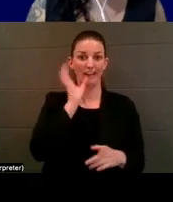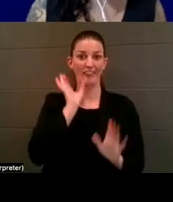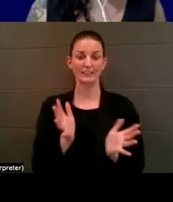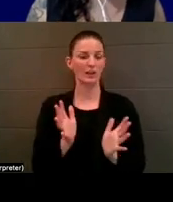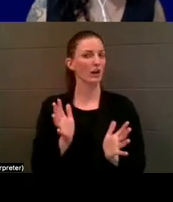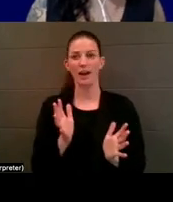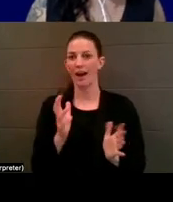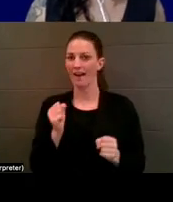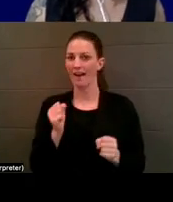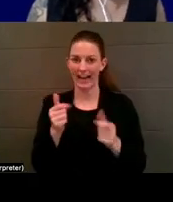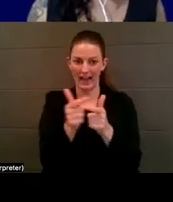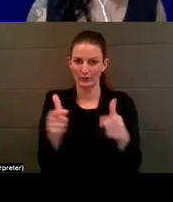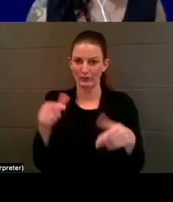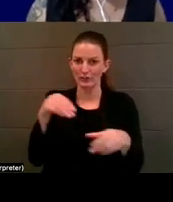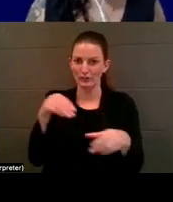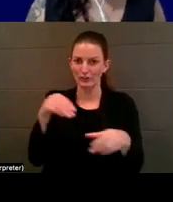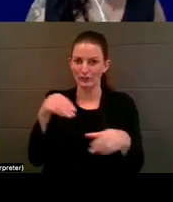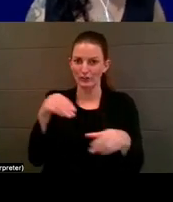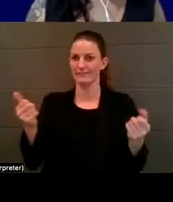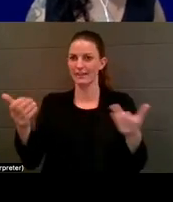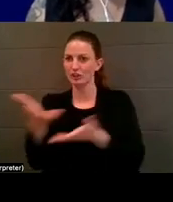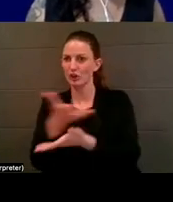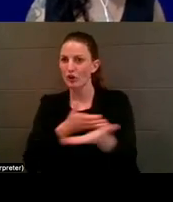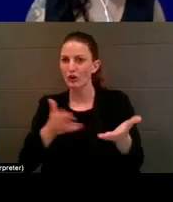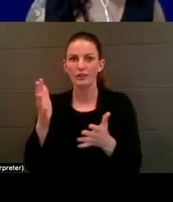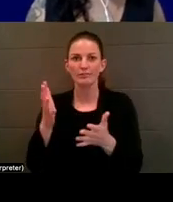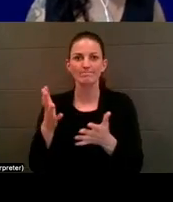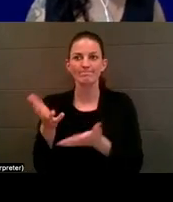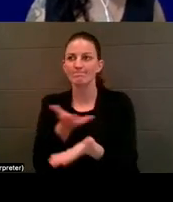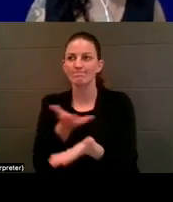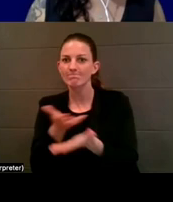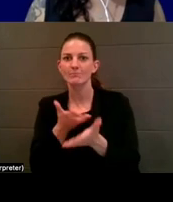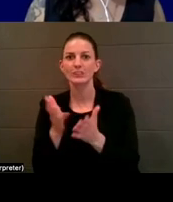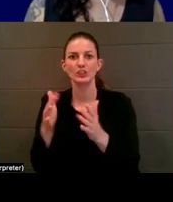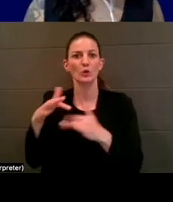social aspects. So we want to incorporate them all in our supports.